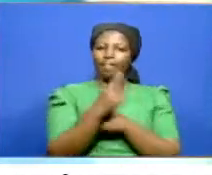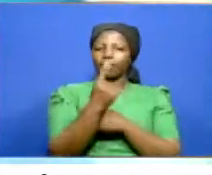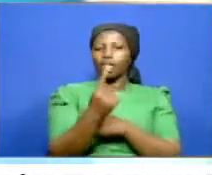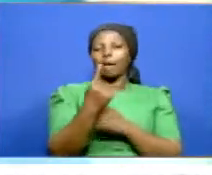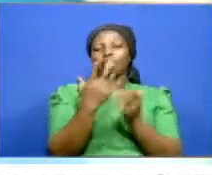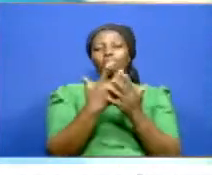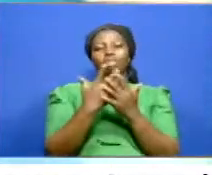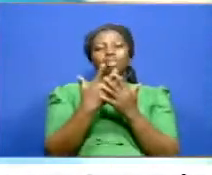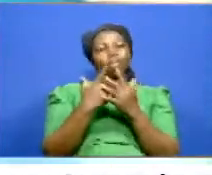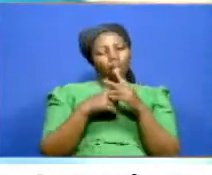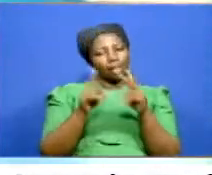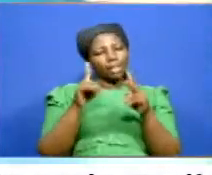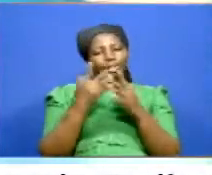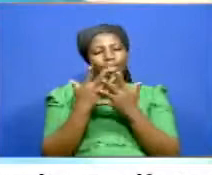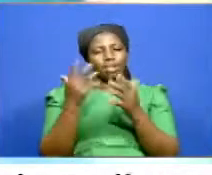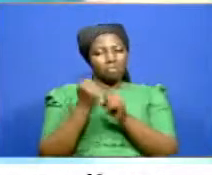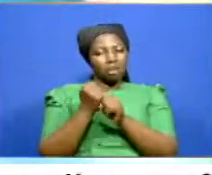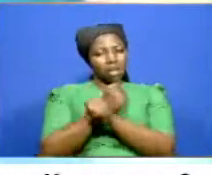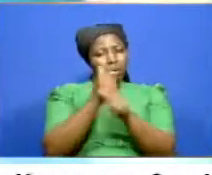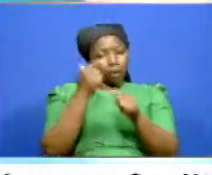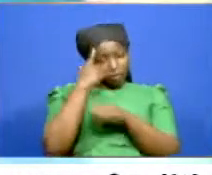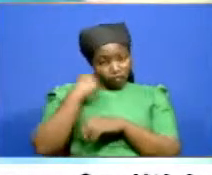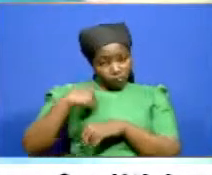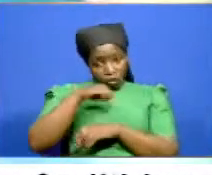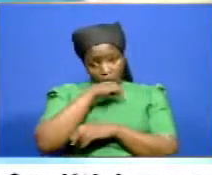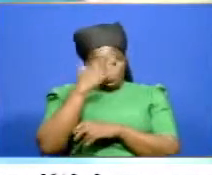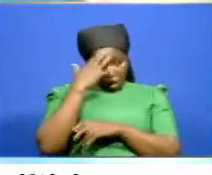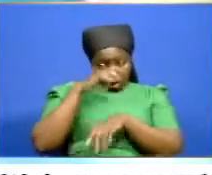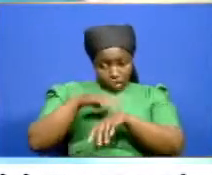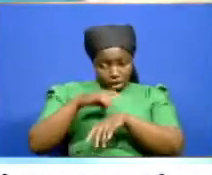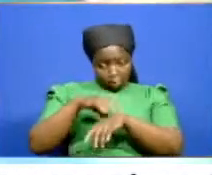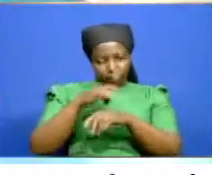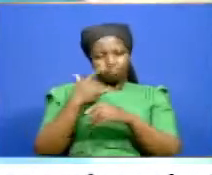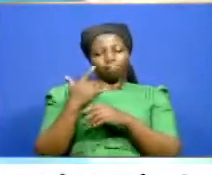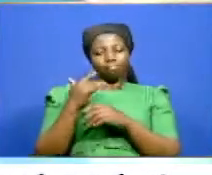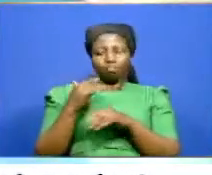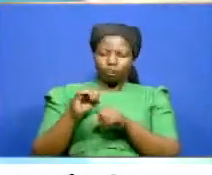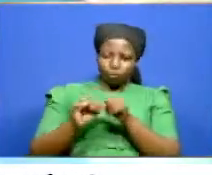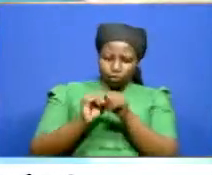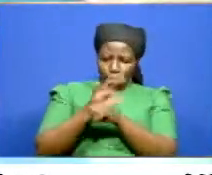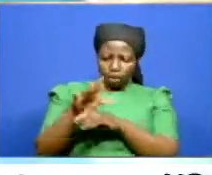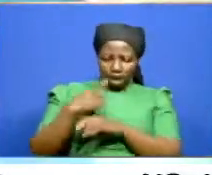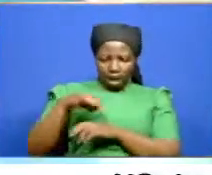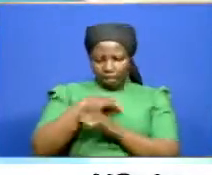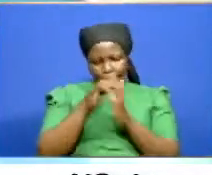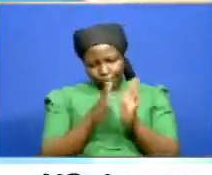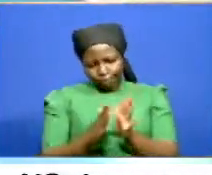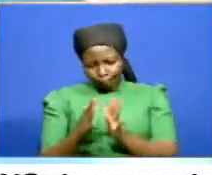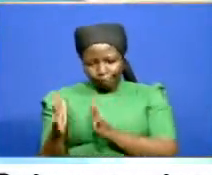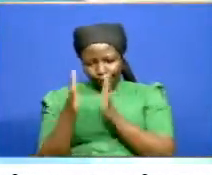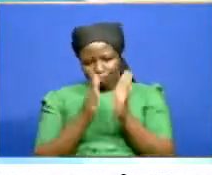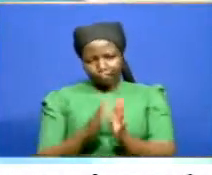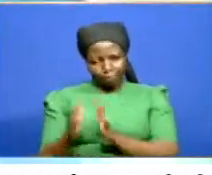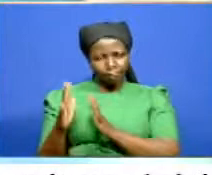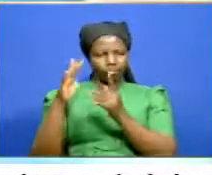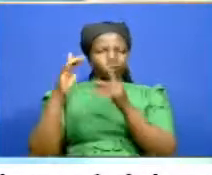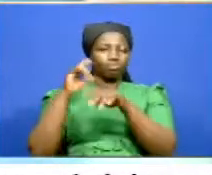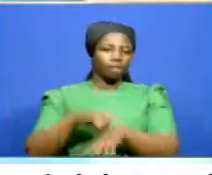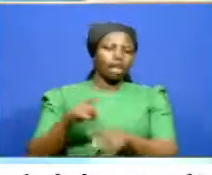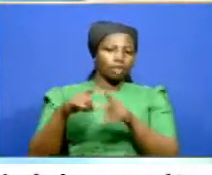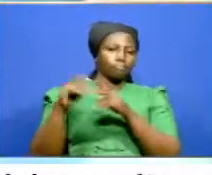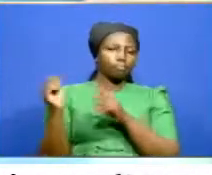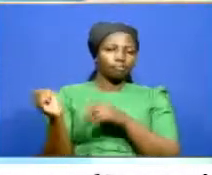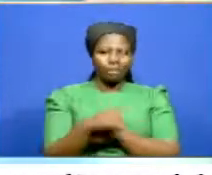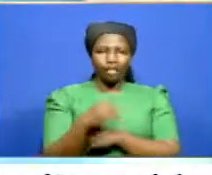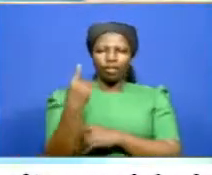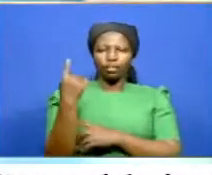actually worked out well for us because during that period, we put in our plans, and when January came, we kicked off our services